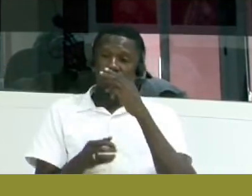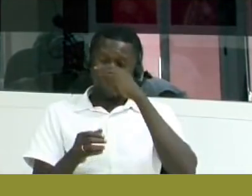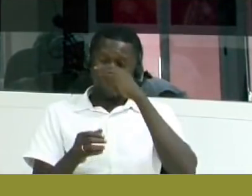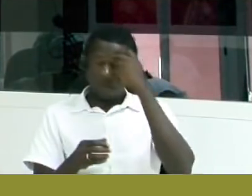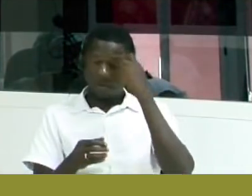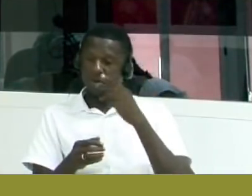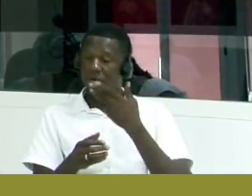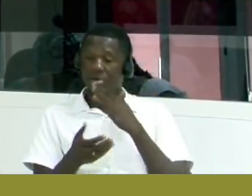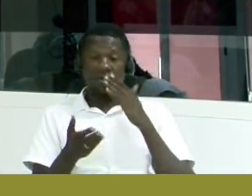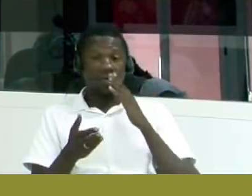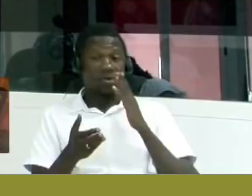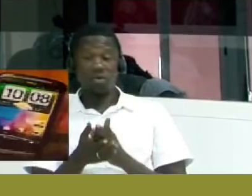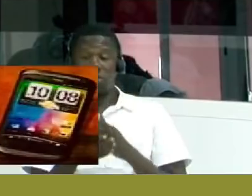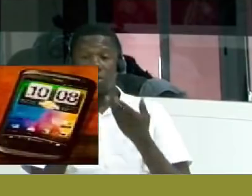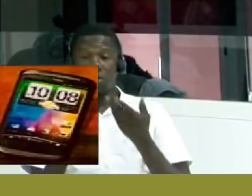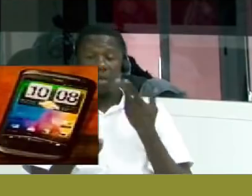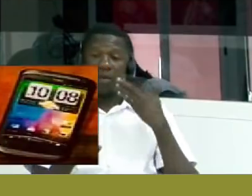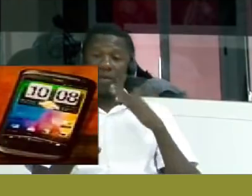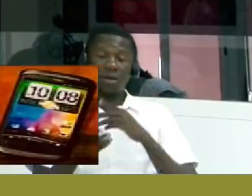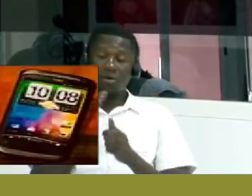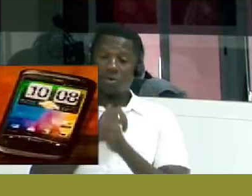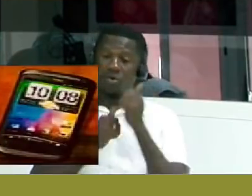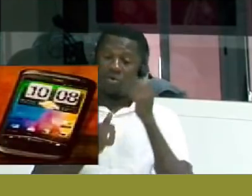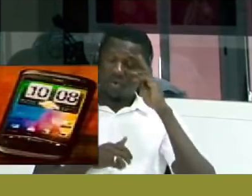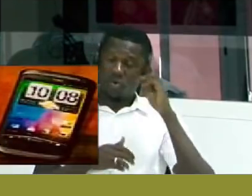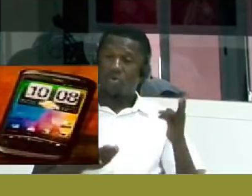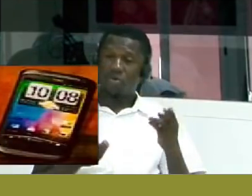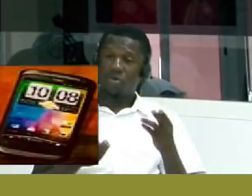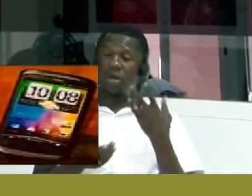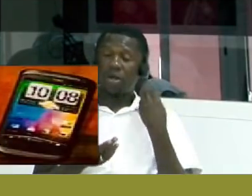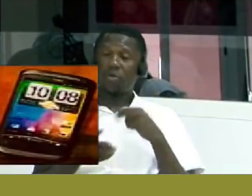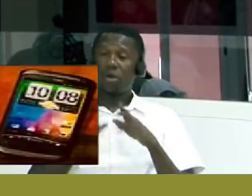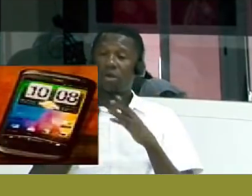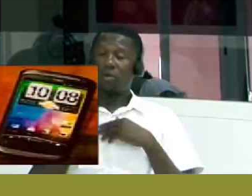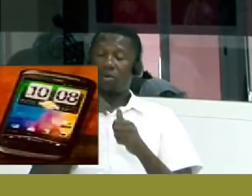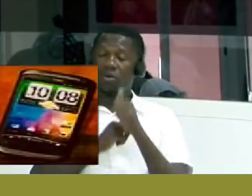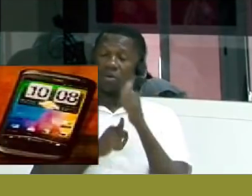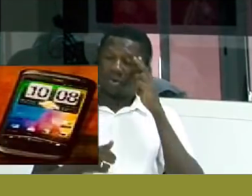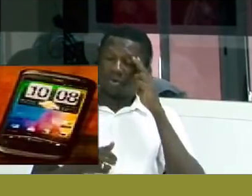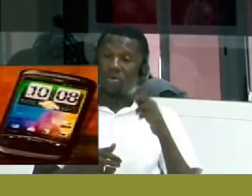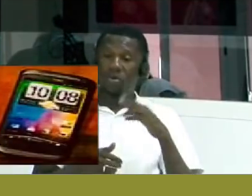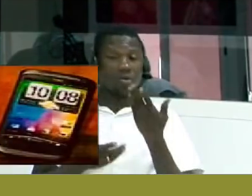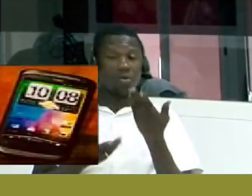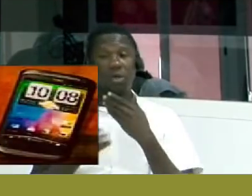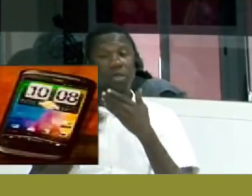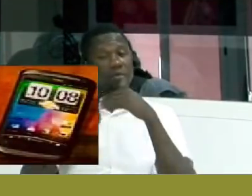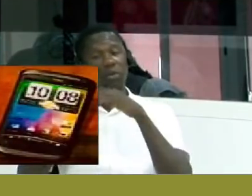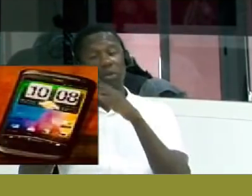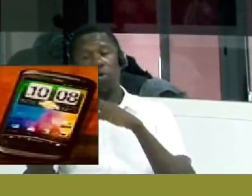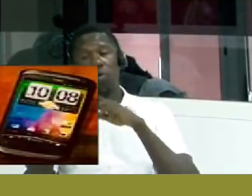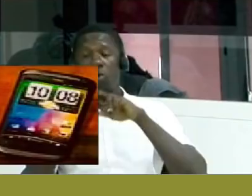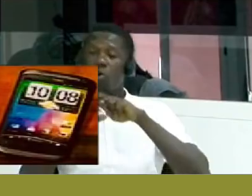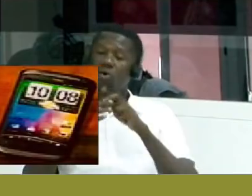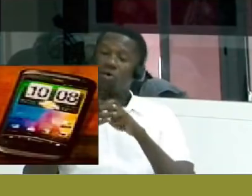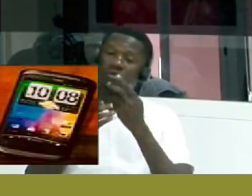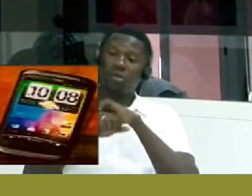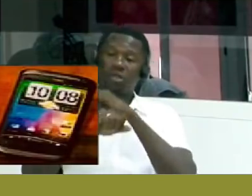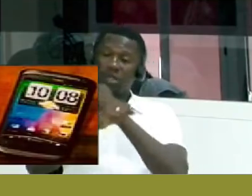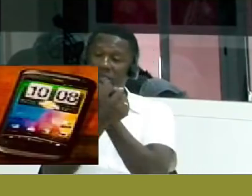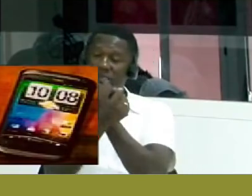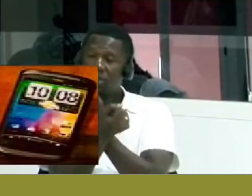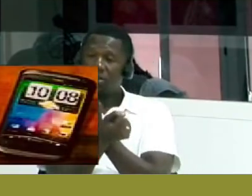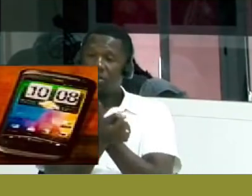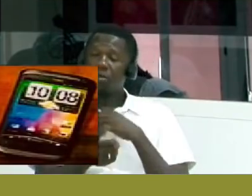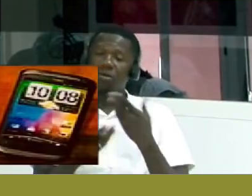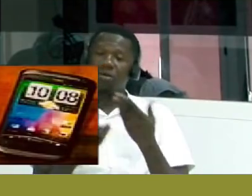whether whether they will come home as the way they went to work. You don't know whether you'll be dismissed, or you'll be arrested, or you will this, or you will that.